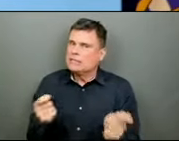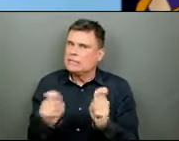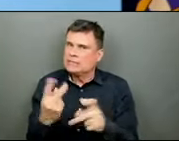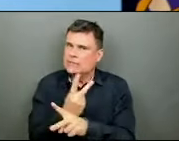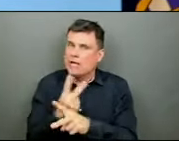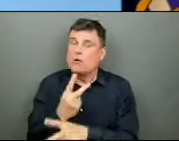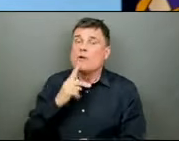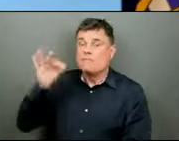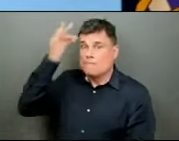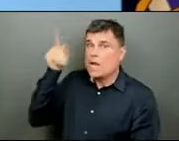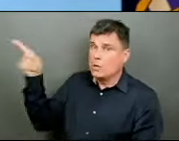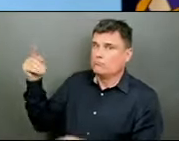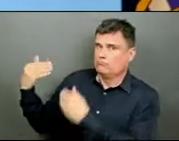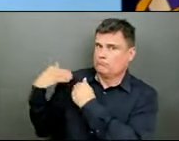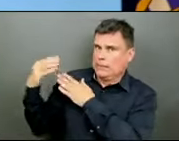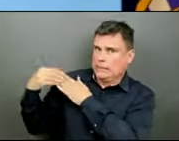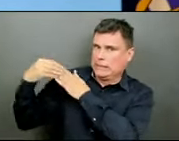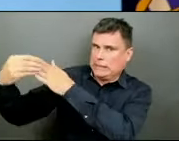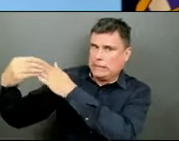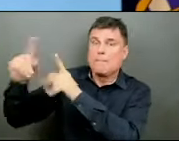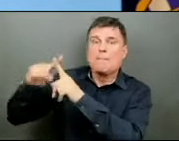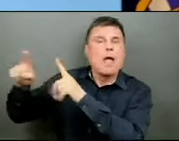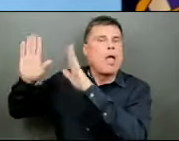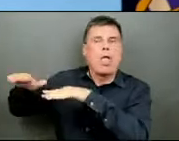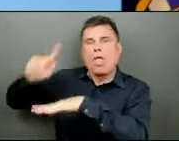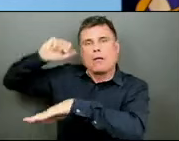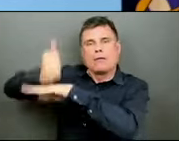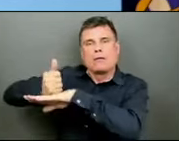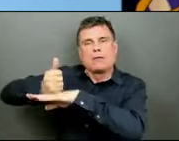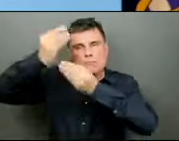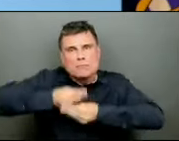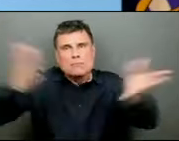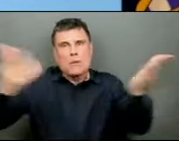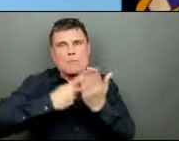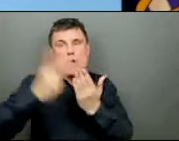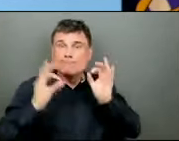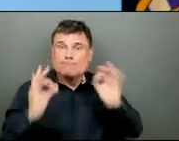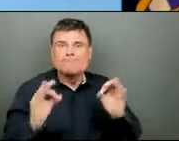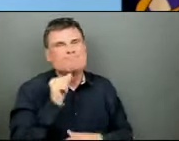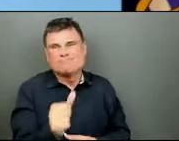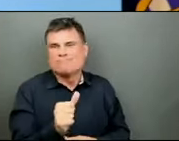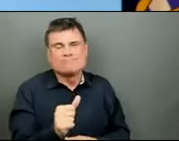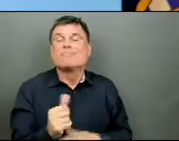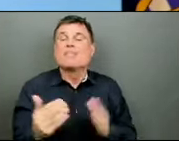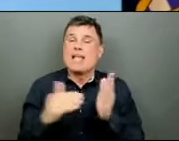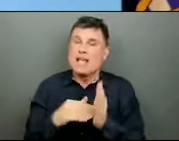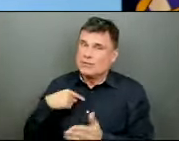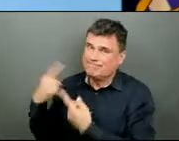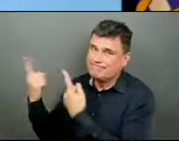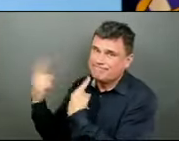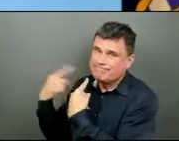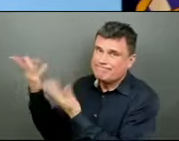the leadership on that. They haven't delivered the program that many in the workplace had envisioned. And again, I raised those issues with the federal